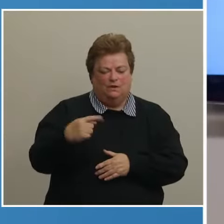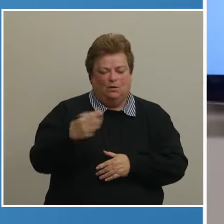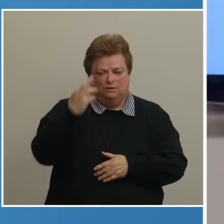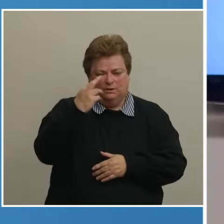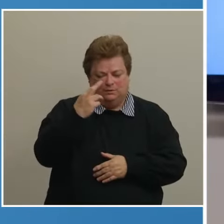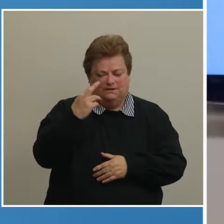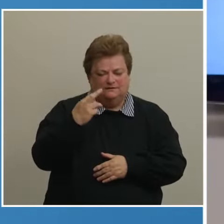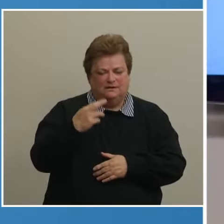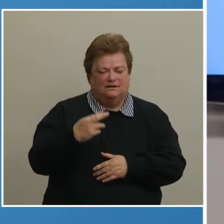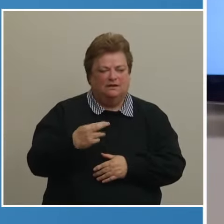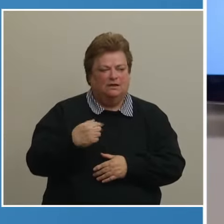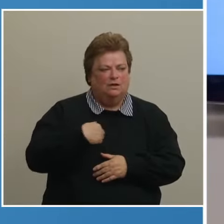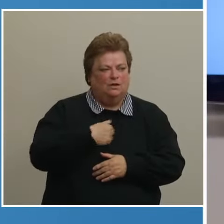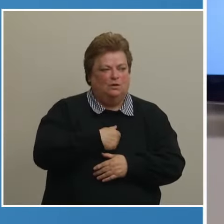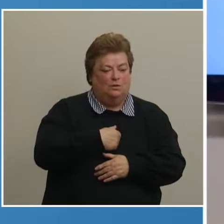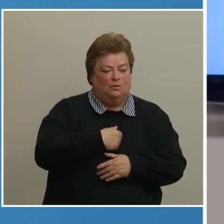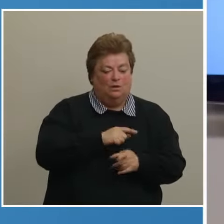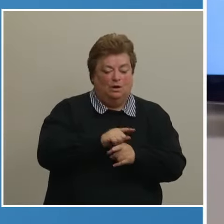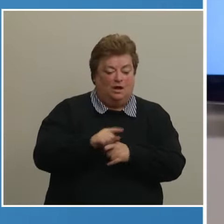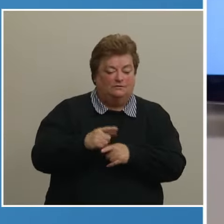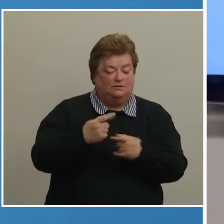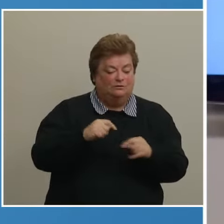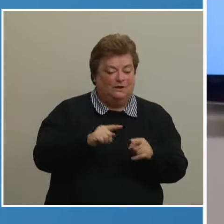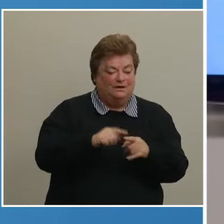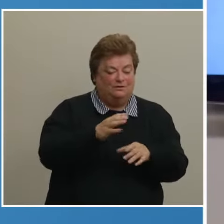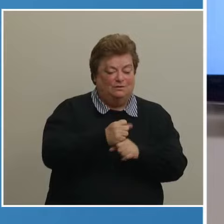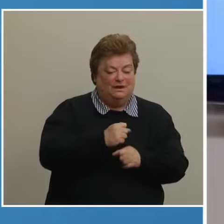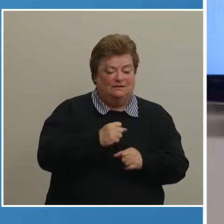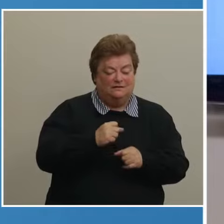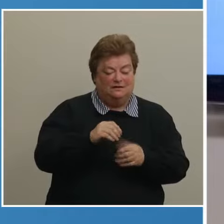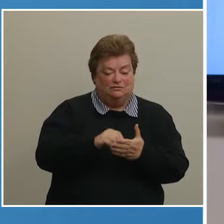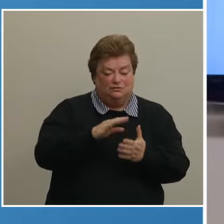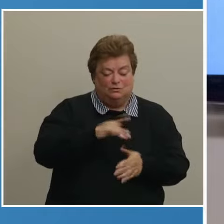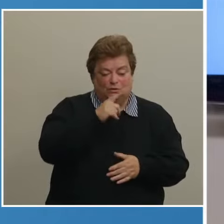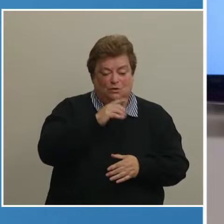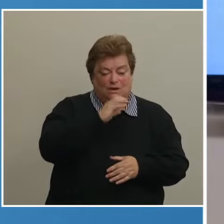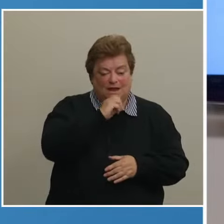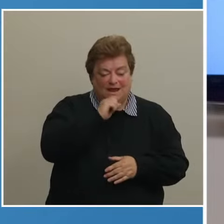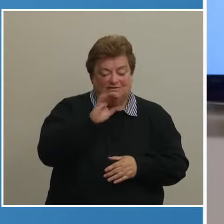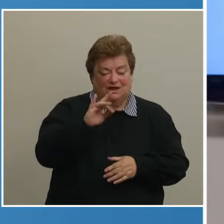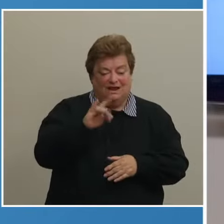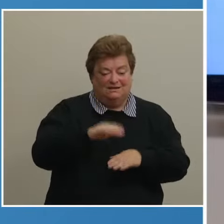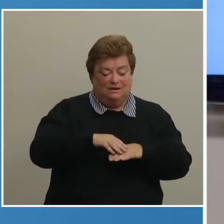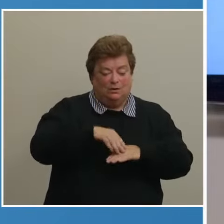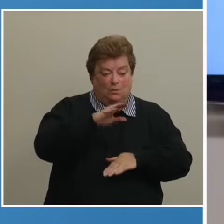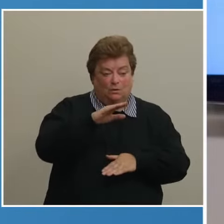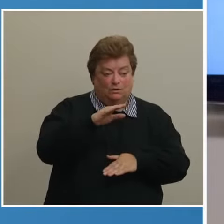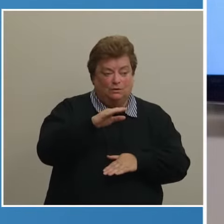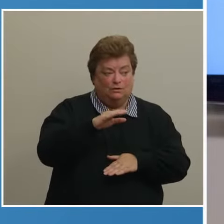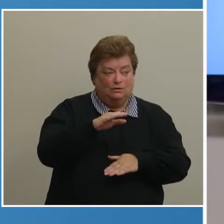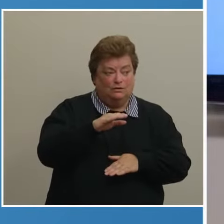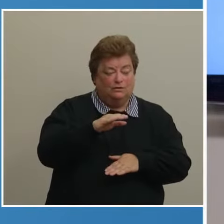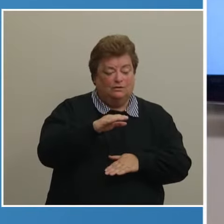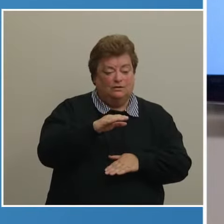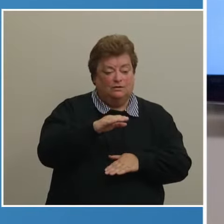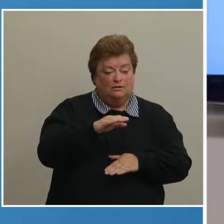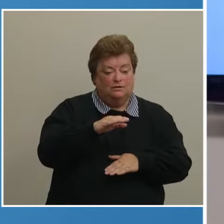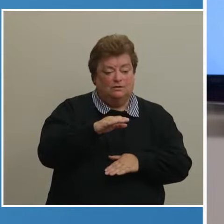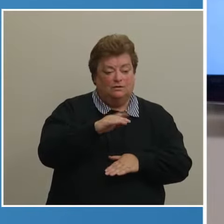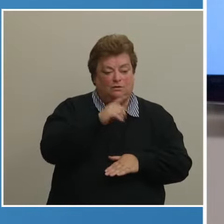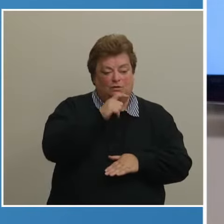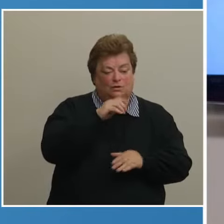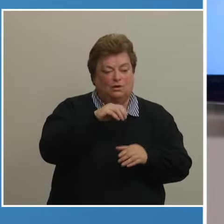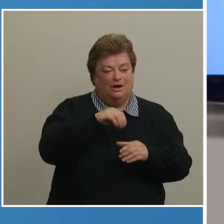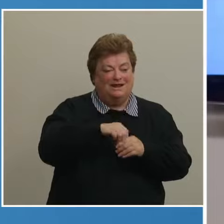And plus, we're trying to get the students that are 18 and older that don't need, that are in